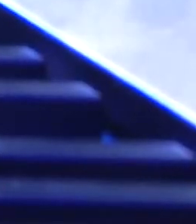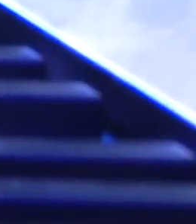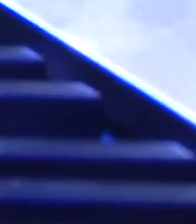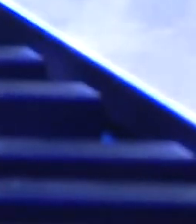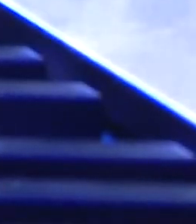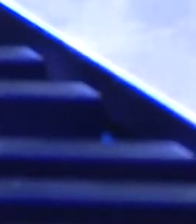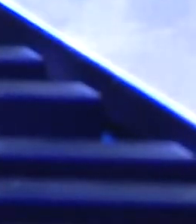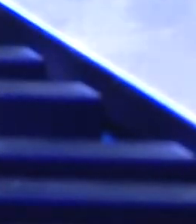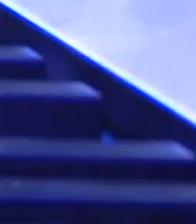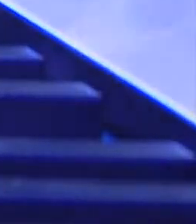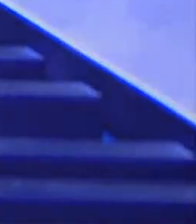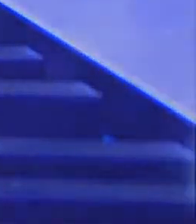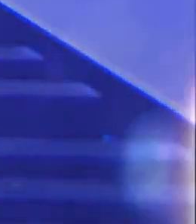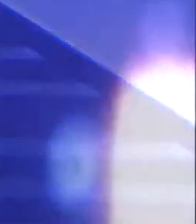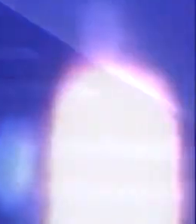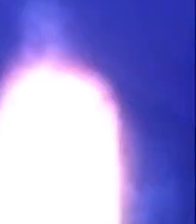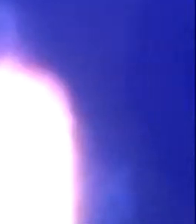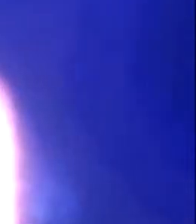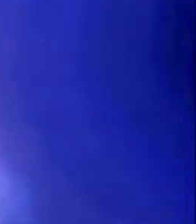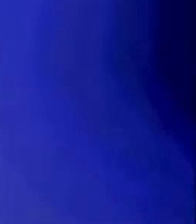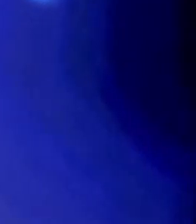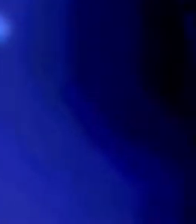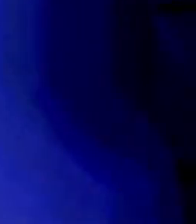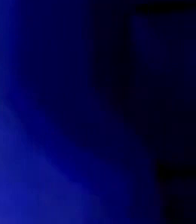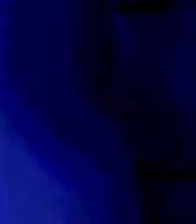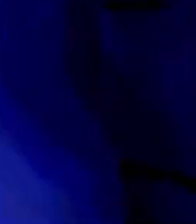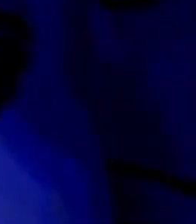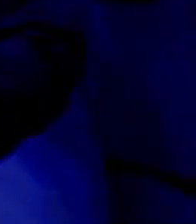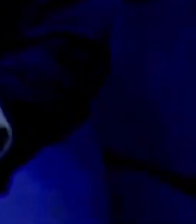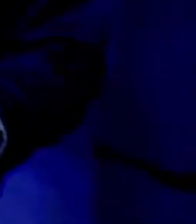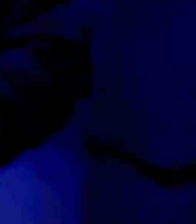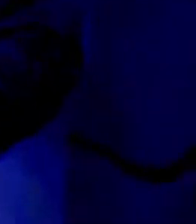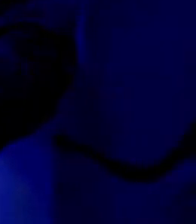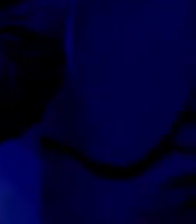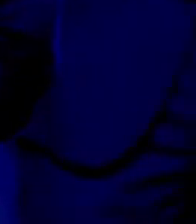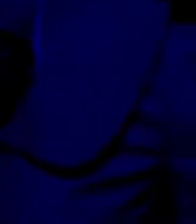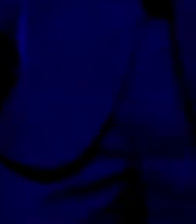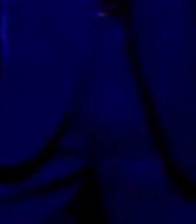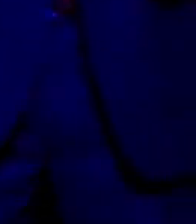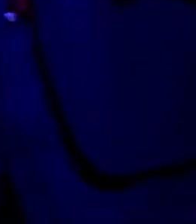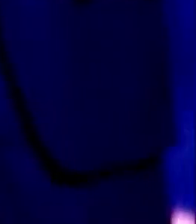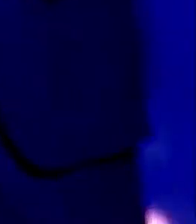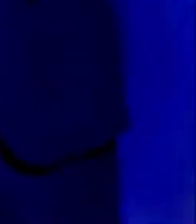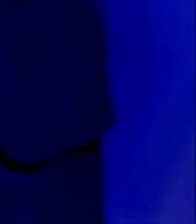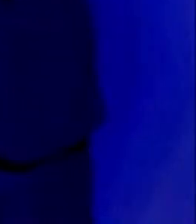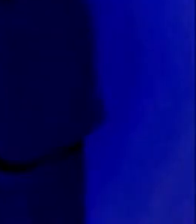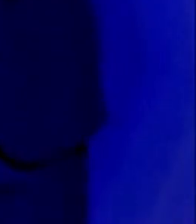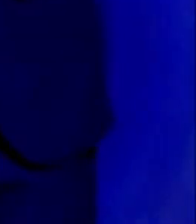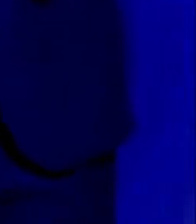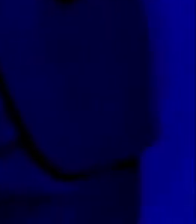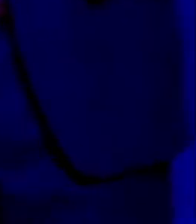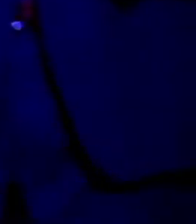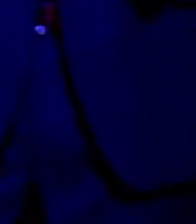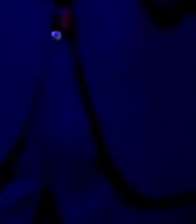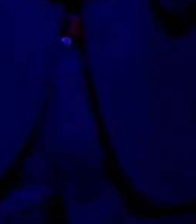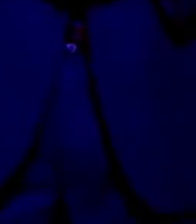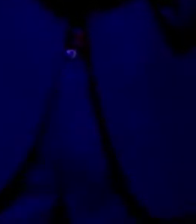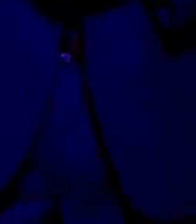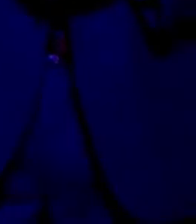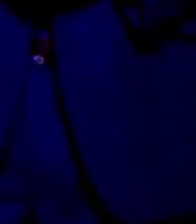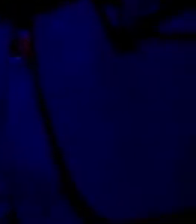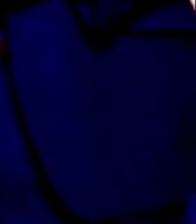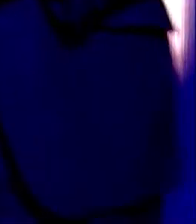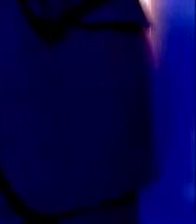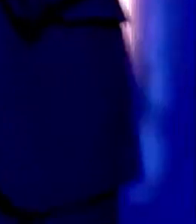Father, we come before you this morning in Jesus' name, and we thank you for your son, Jesus. God, we praise your son,